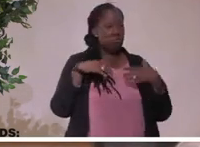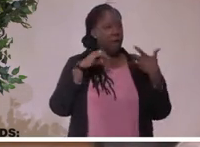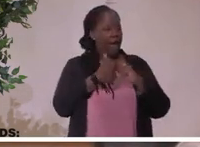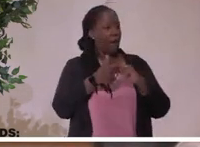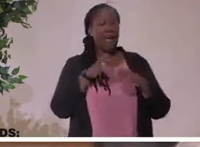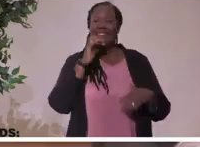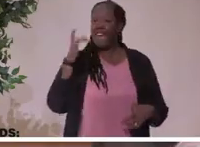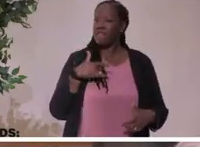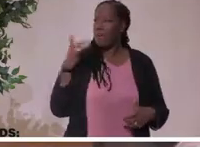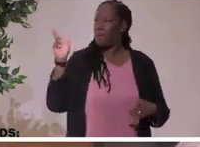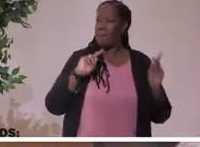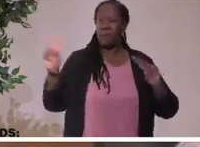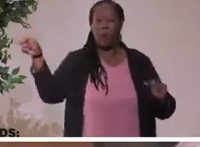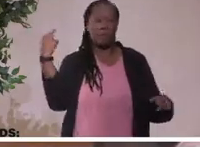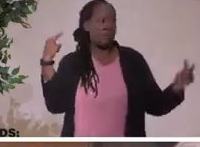being judged.